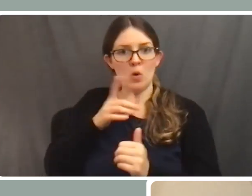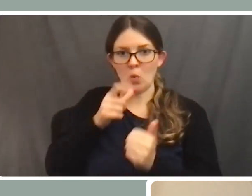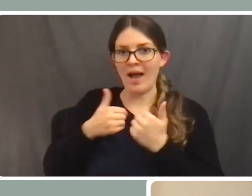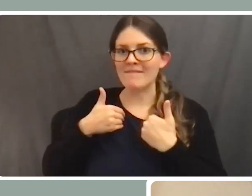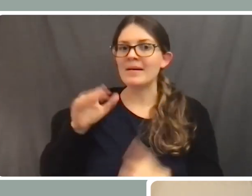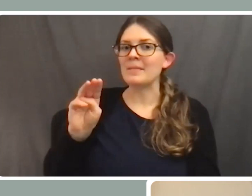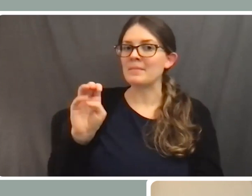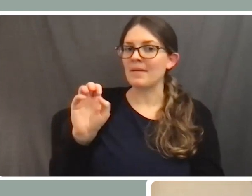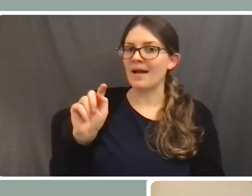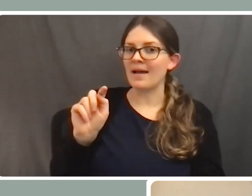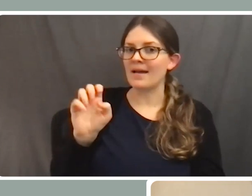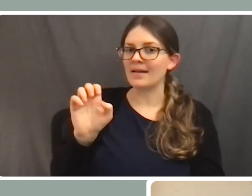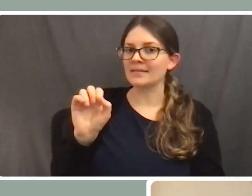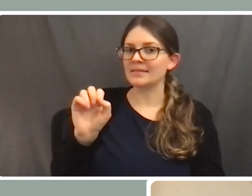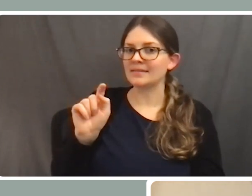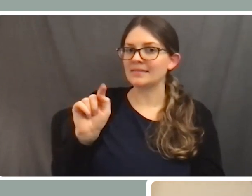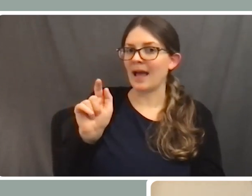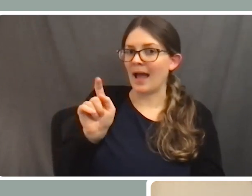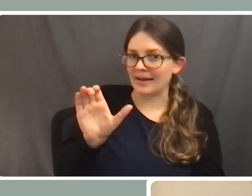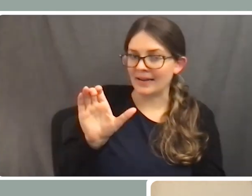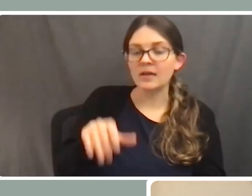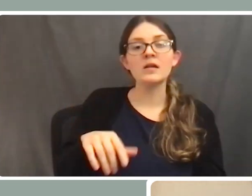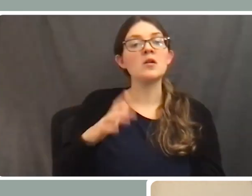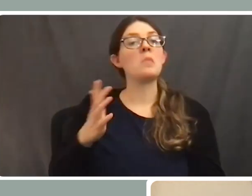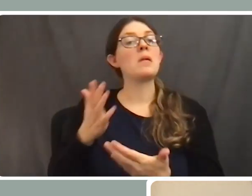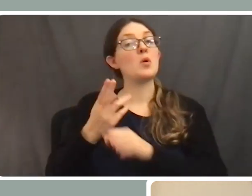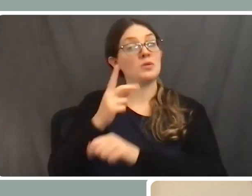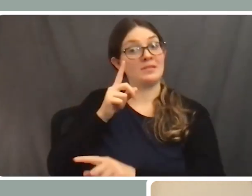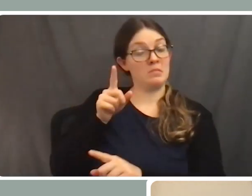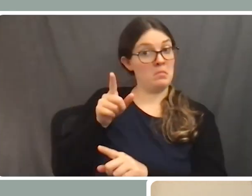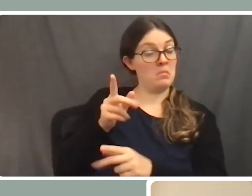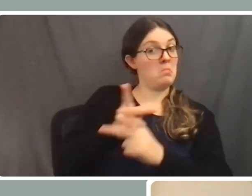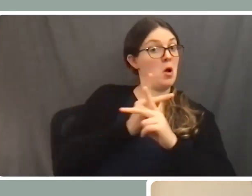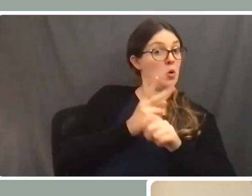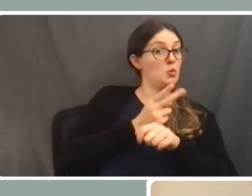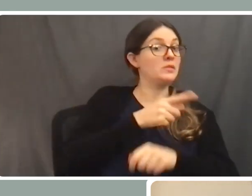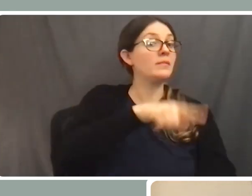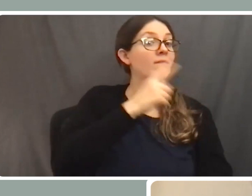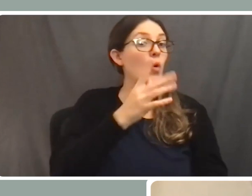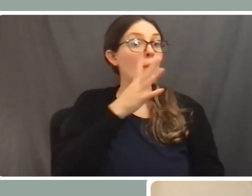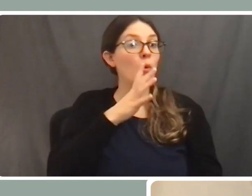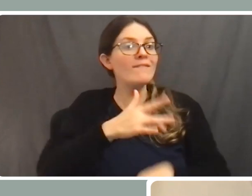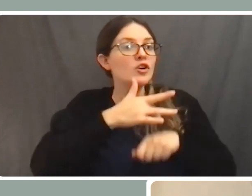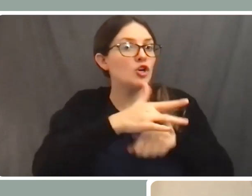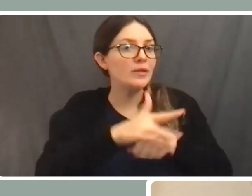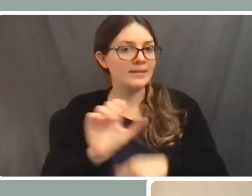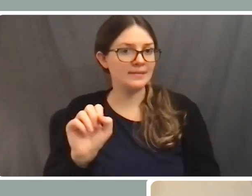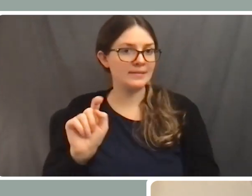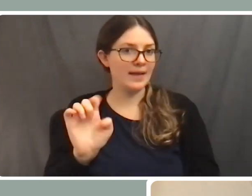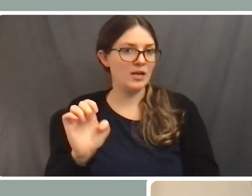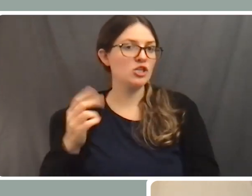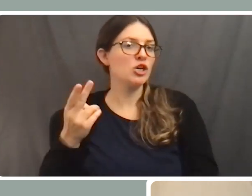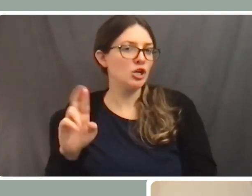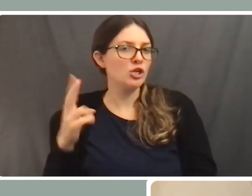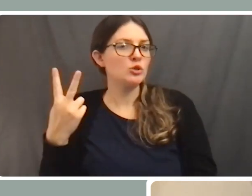course, we want to know if we can bring Enhertu from the metastatic setting and have it benefit women with early stage HER2-positive breast